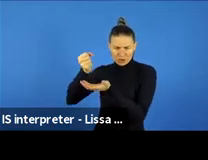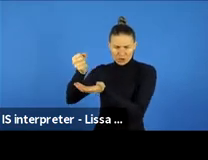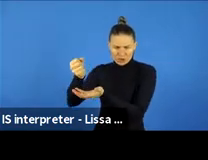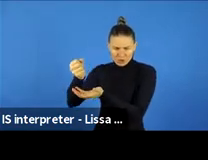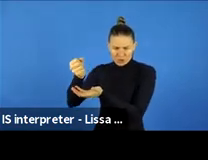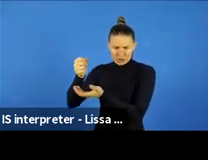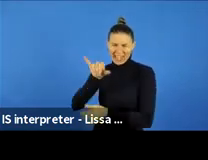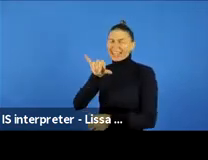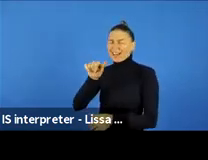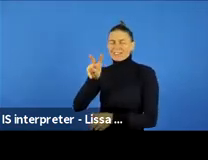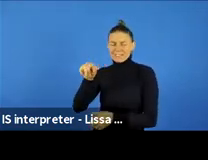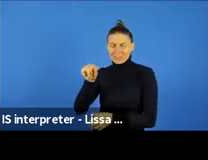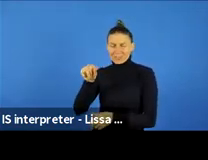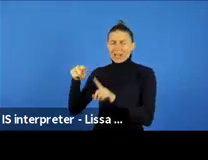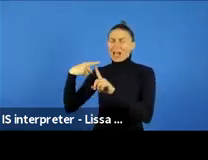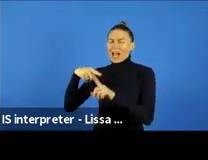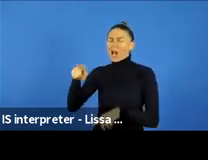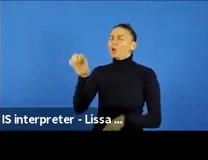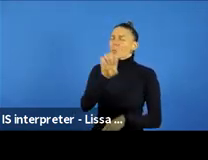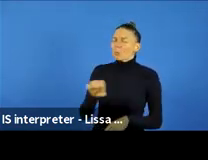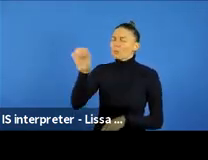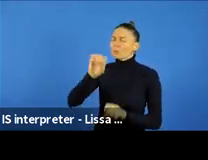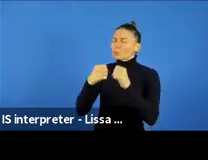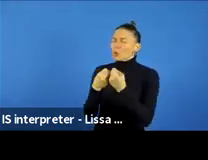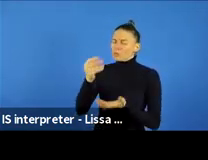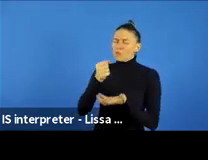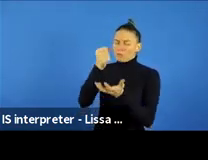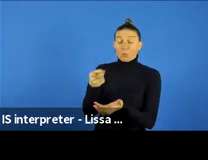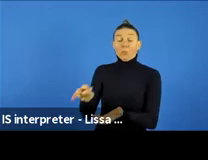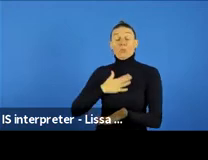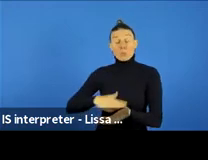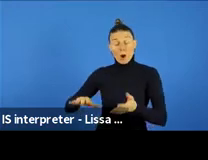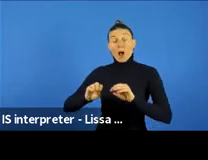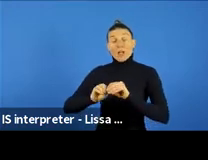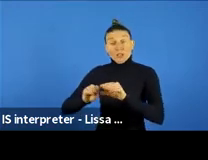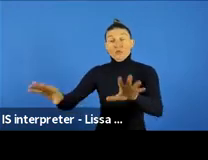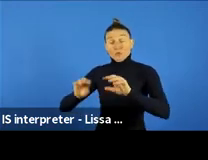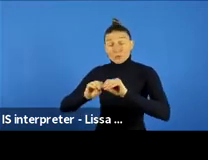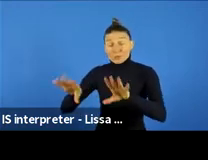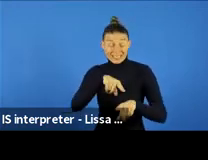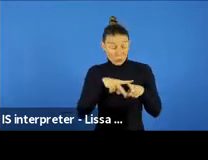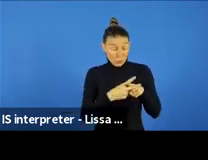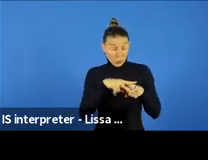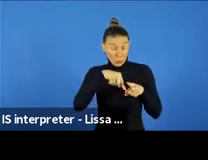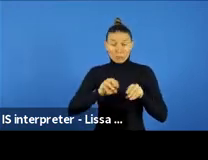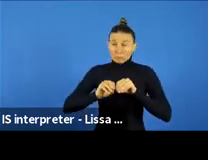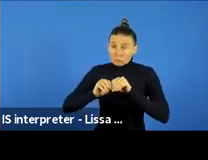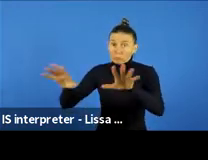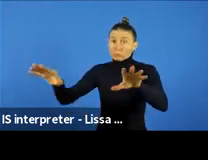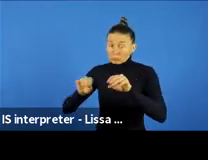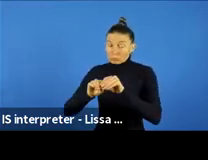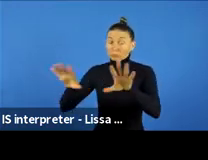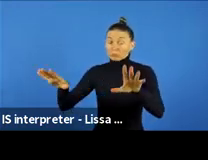Social Fund, and they are gonna become the distributors to this tool inside the Poland